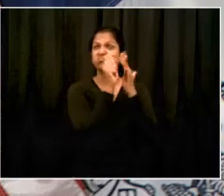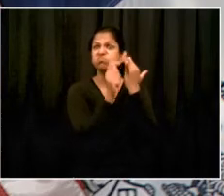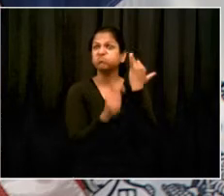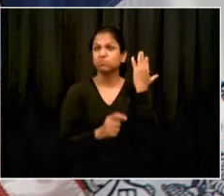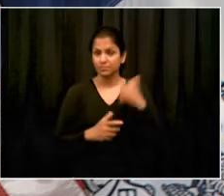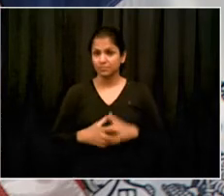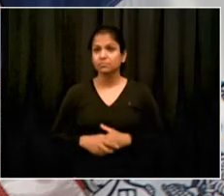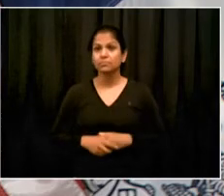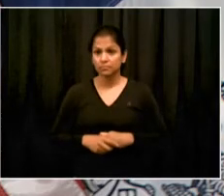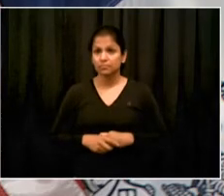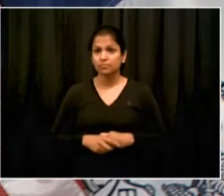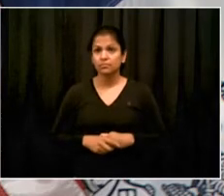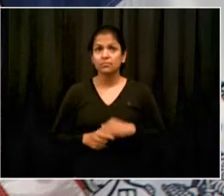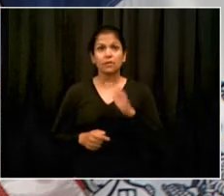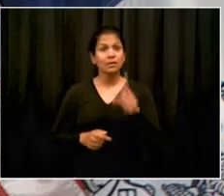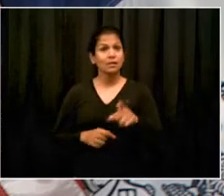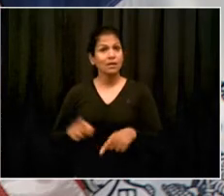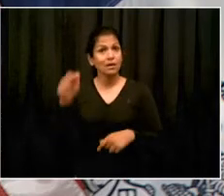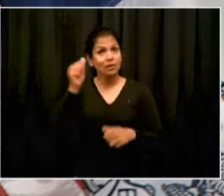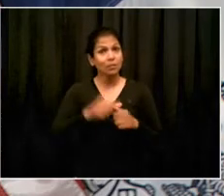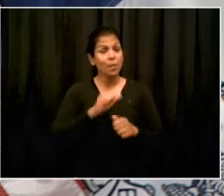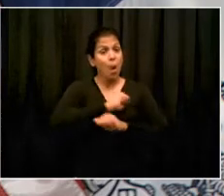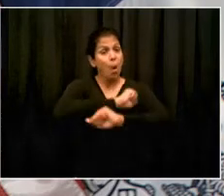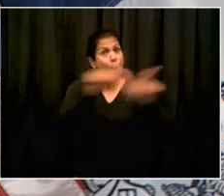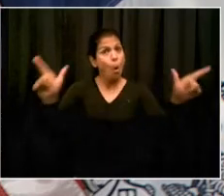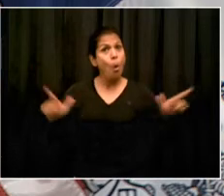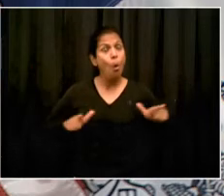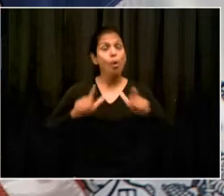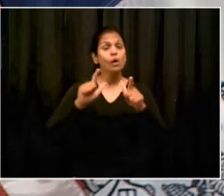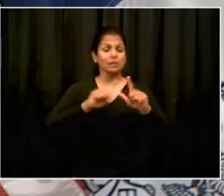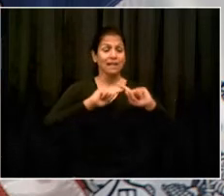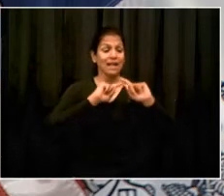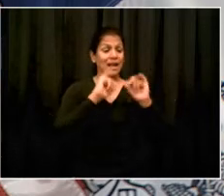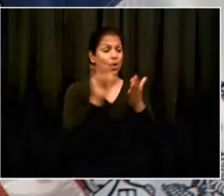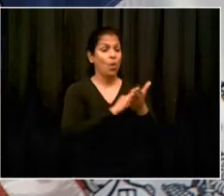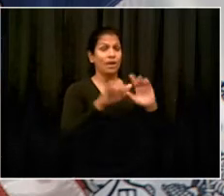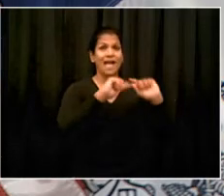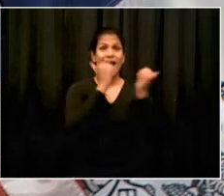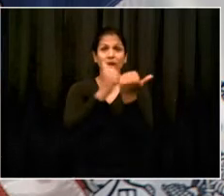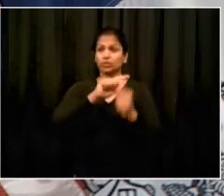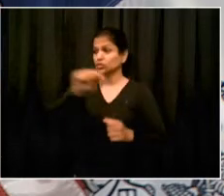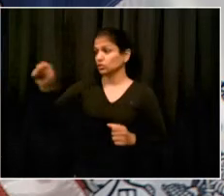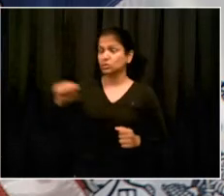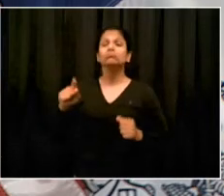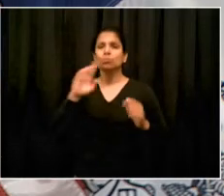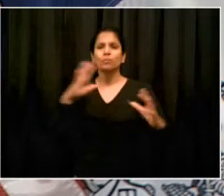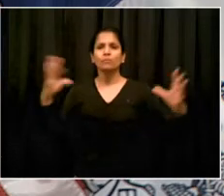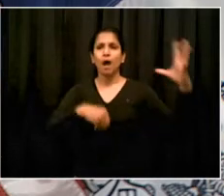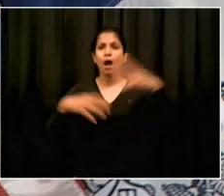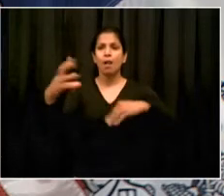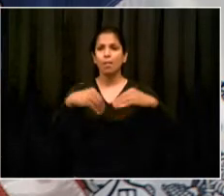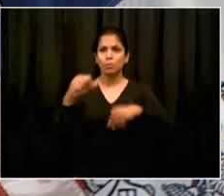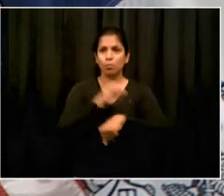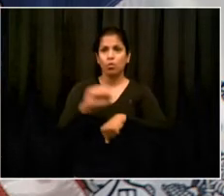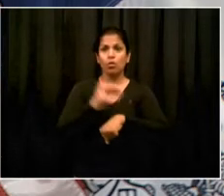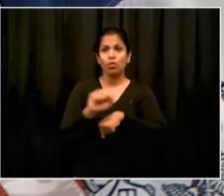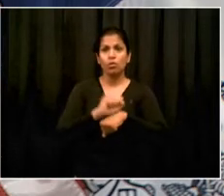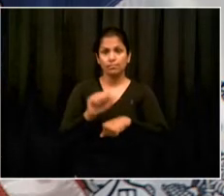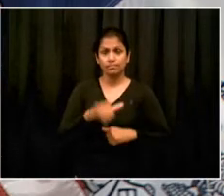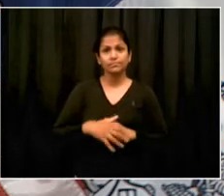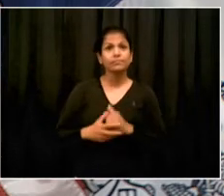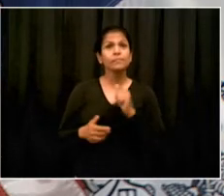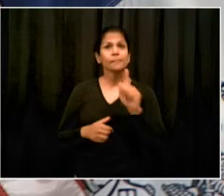every agency literally that has personnel to offer will be a part of this. Obviously, Department of Health and Test and Trace,